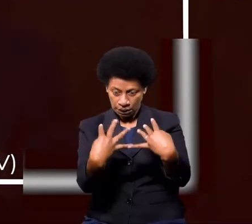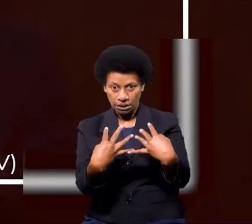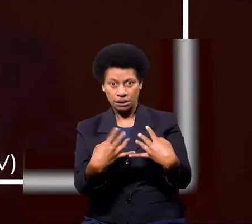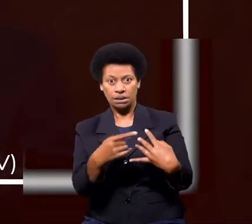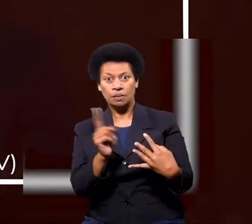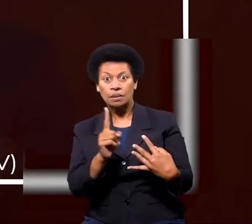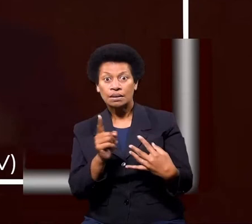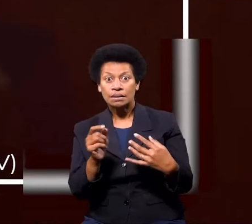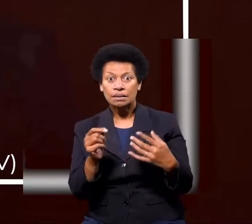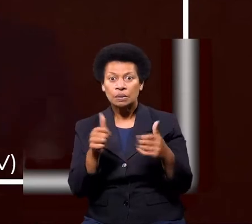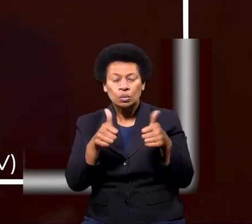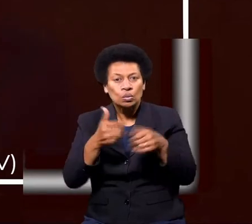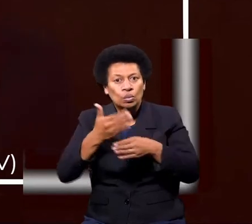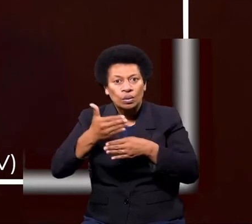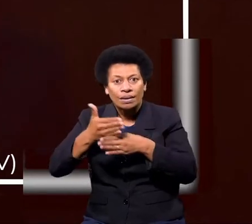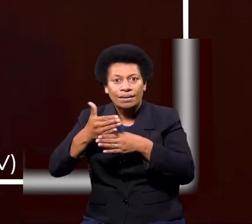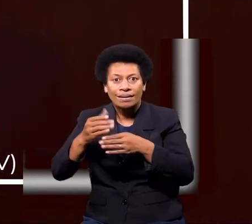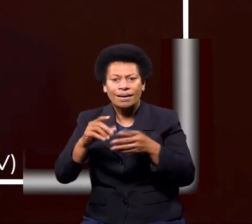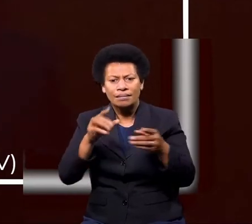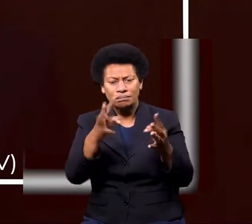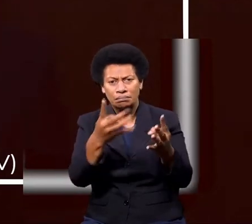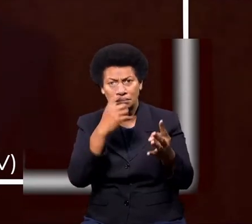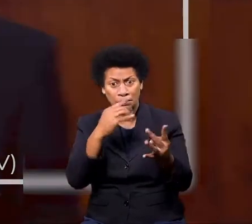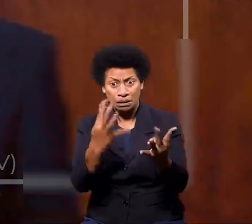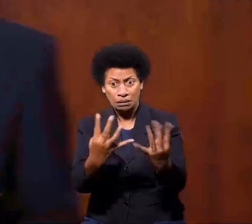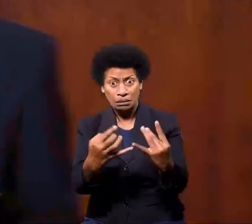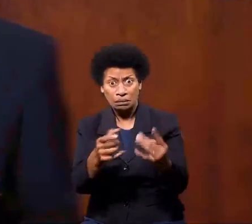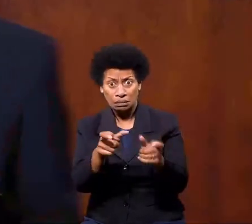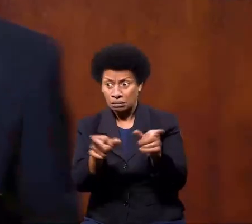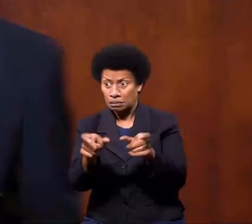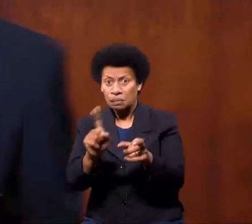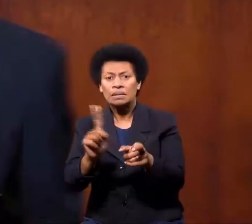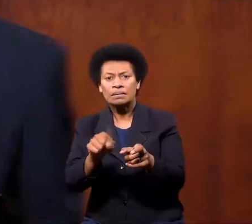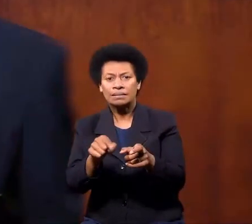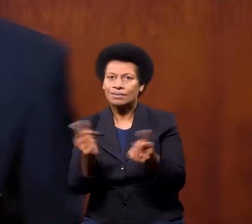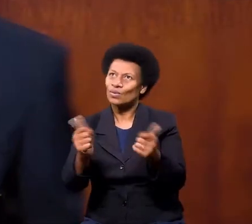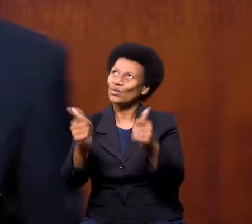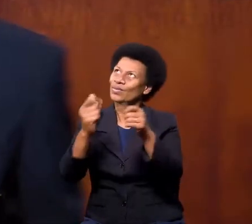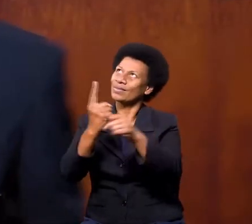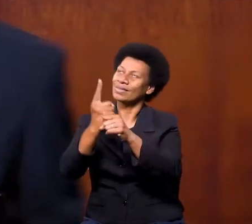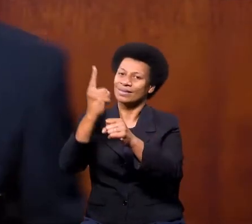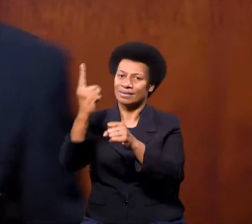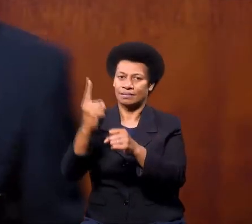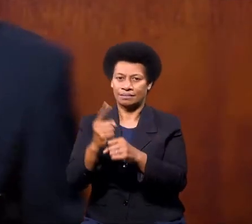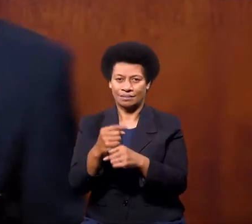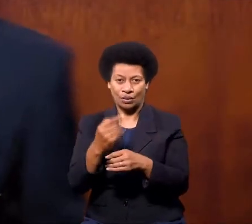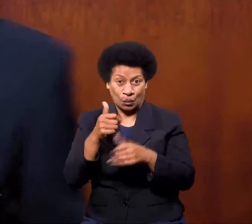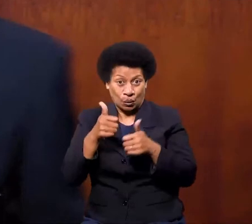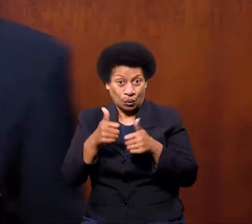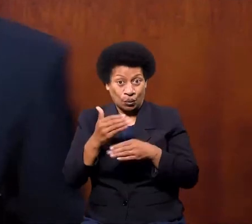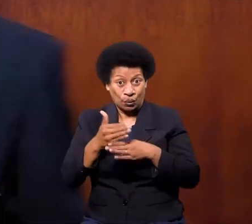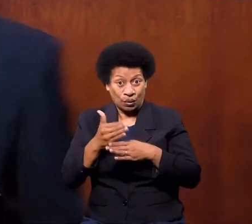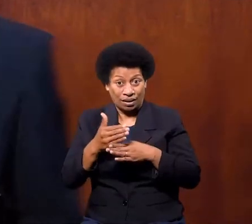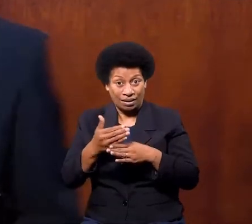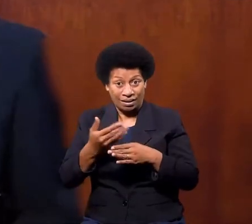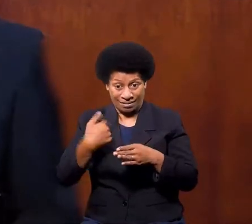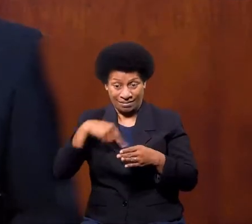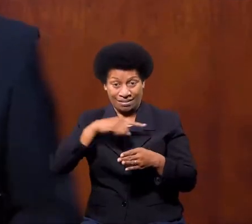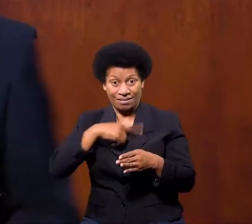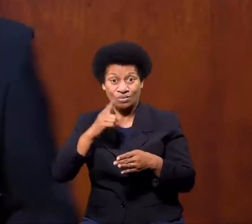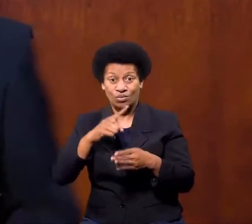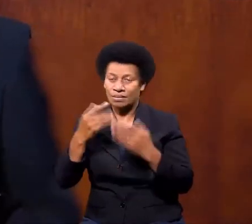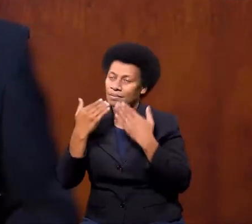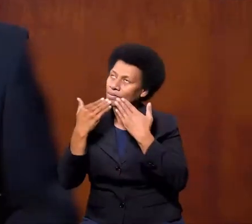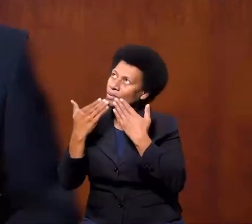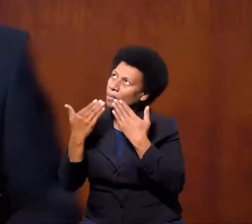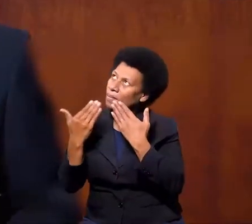and what? And glorifies your Father in heaven. So our good works is reflecting on our obedience